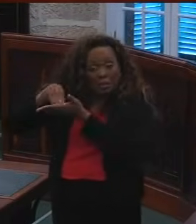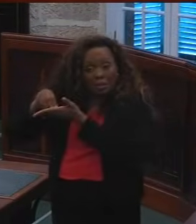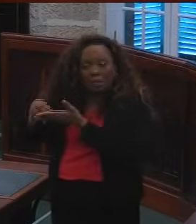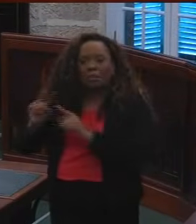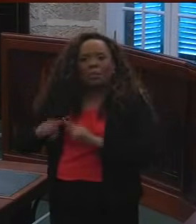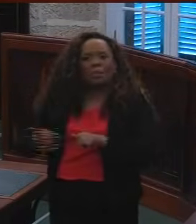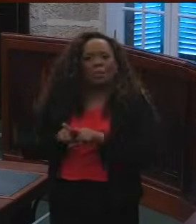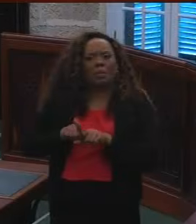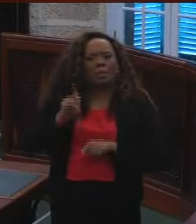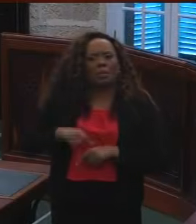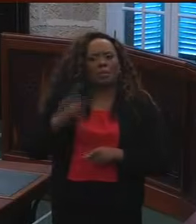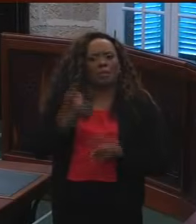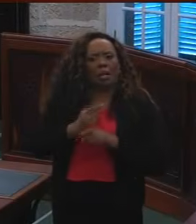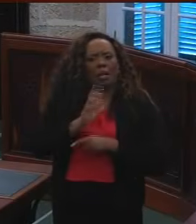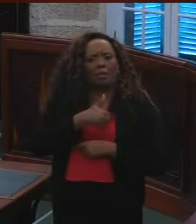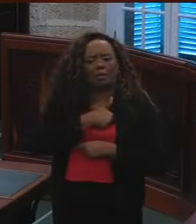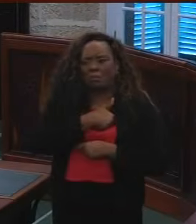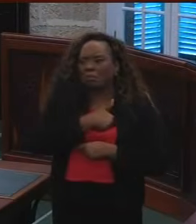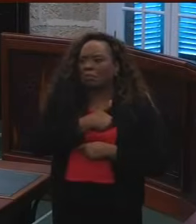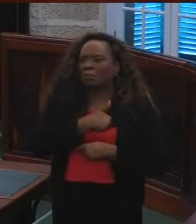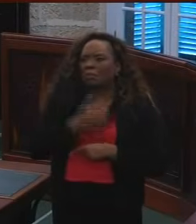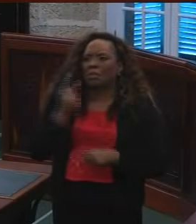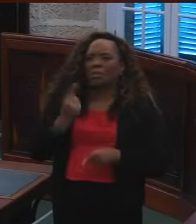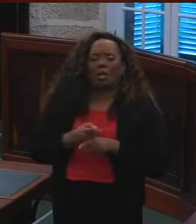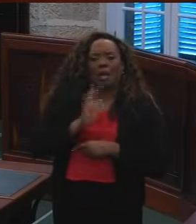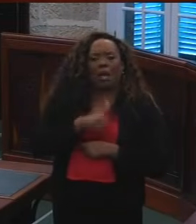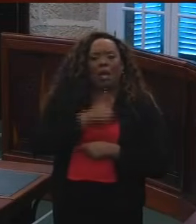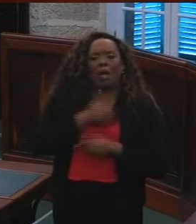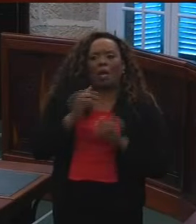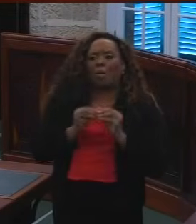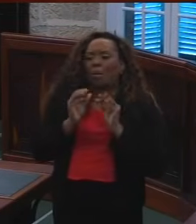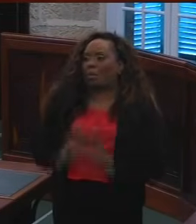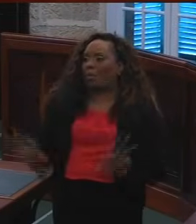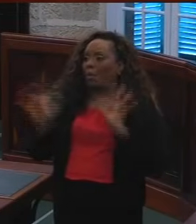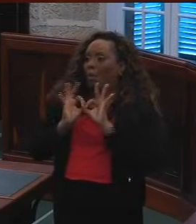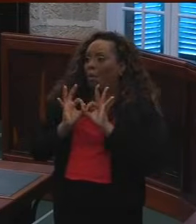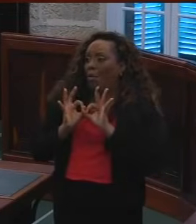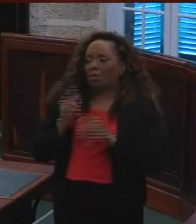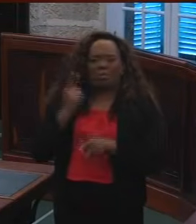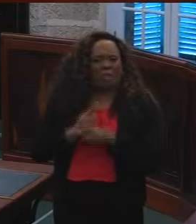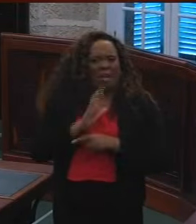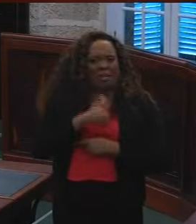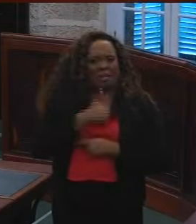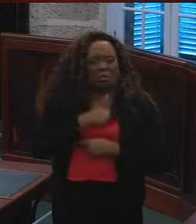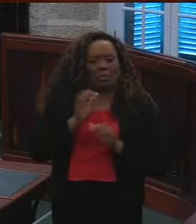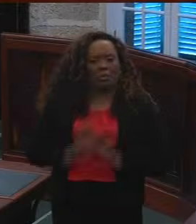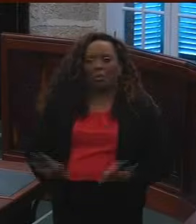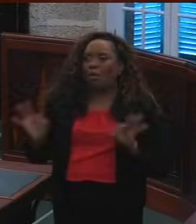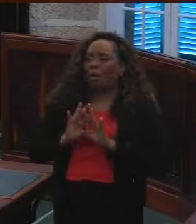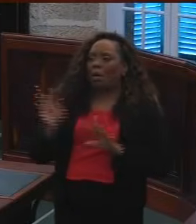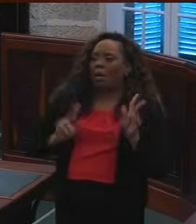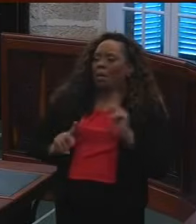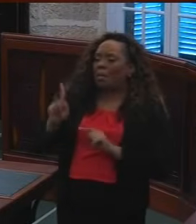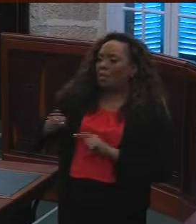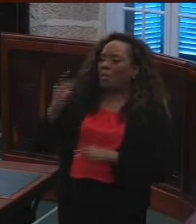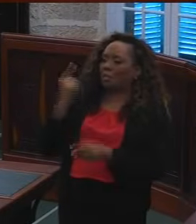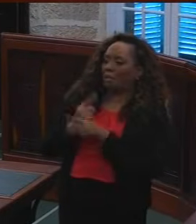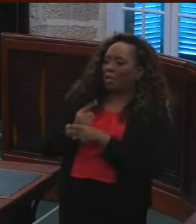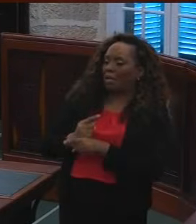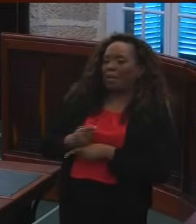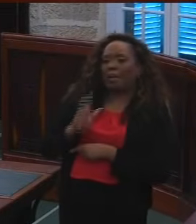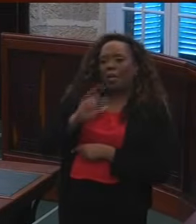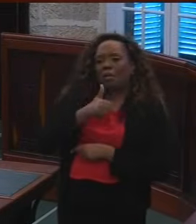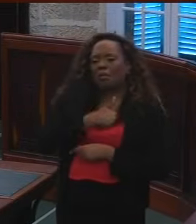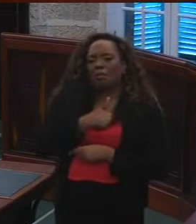the social space, attitude is often more important than aptitude. People have to have the right attitude for this work. I used to say to